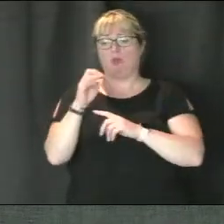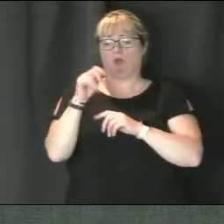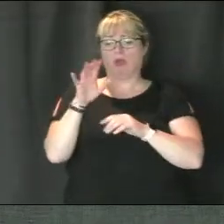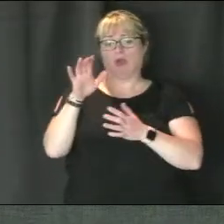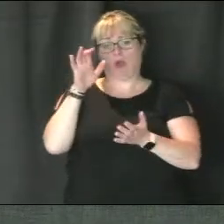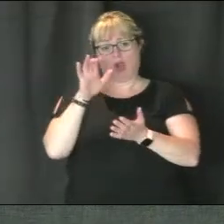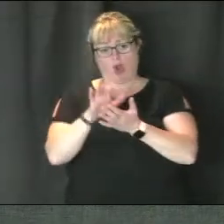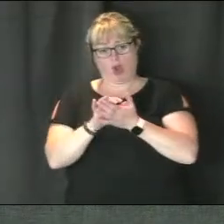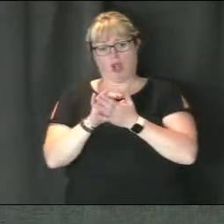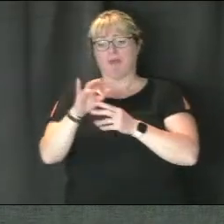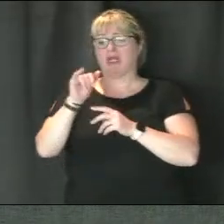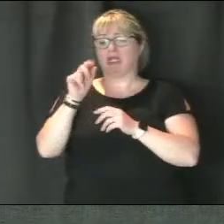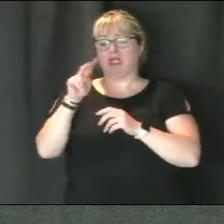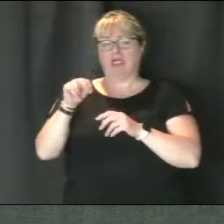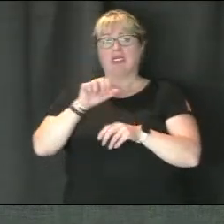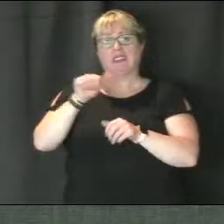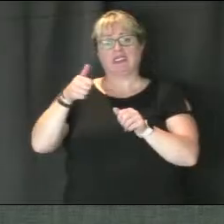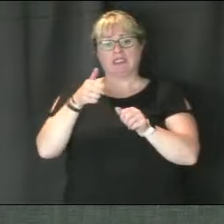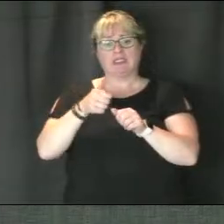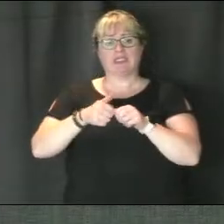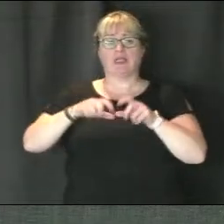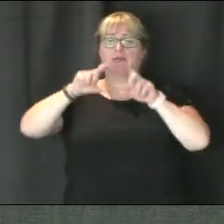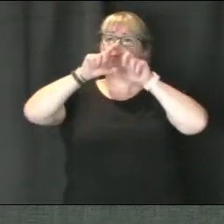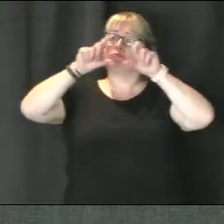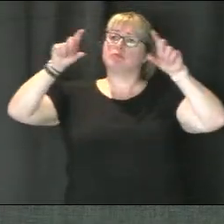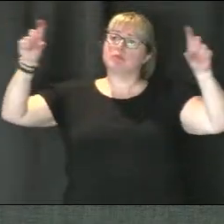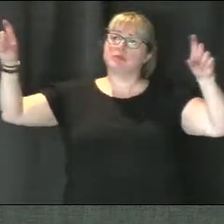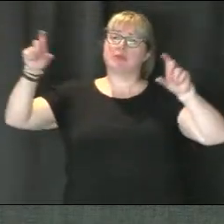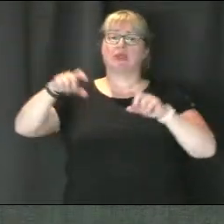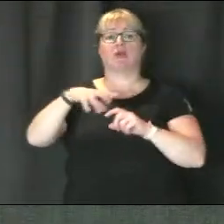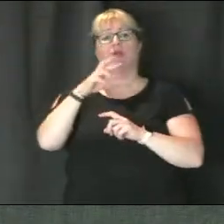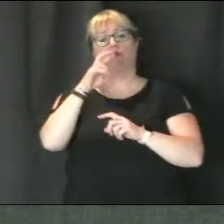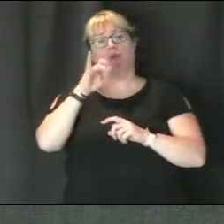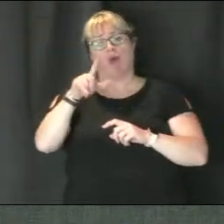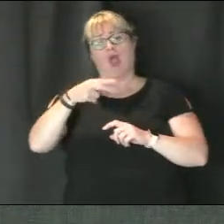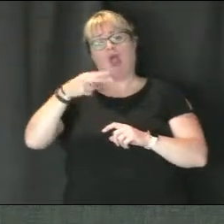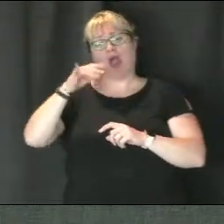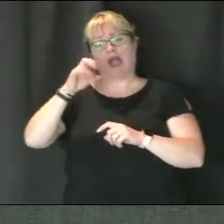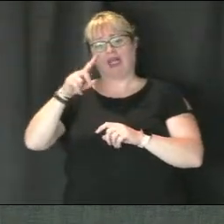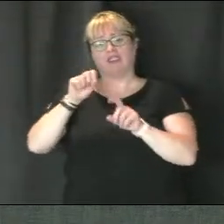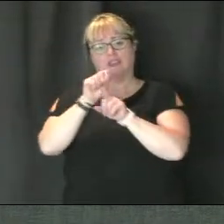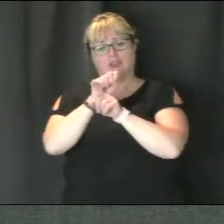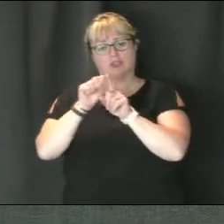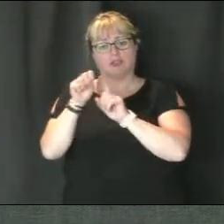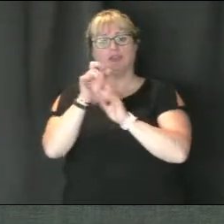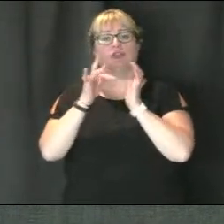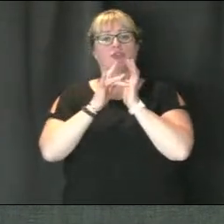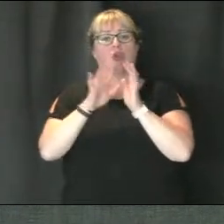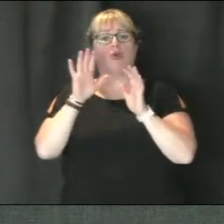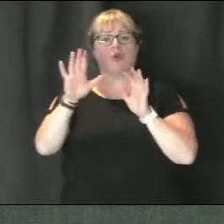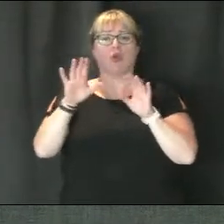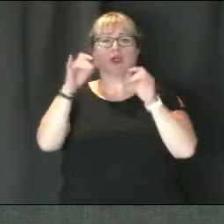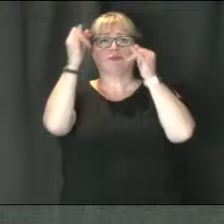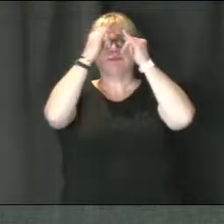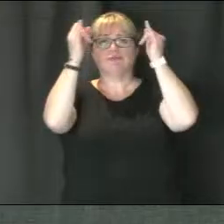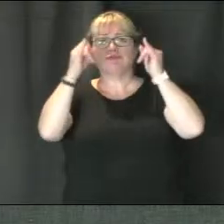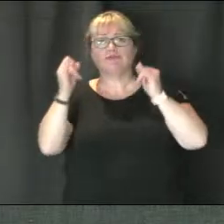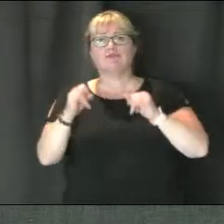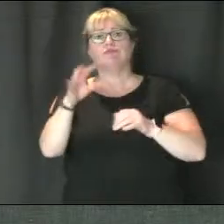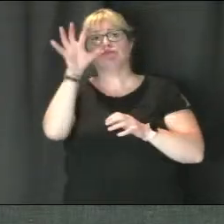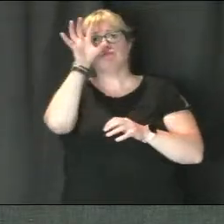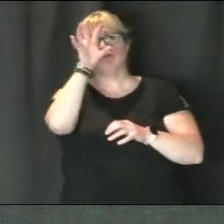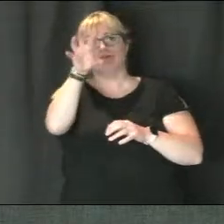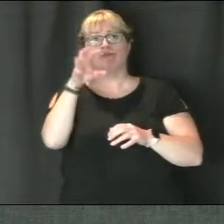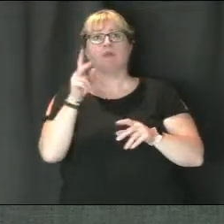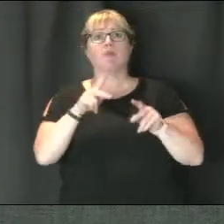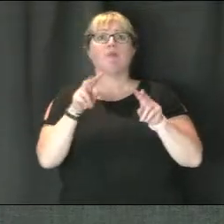made a banner known as the Banner of the Braemar Royal Highland Society, displaying the Society's coat of arms and motto. This banner was so